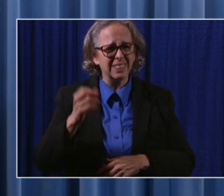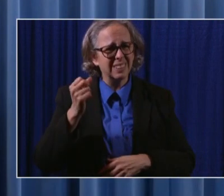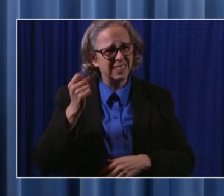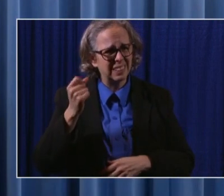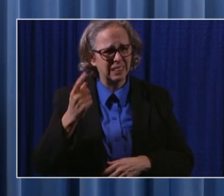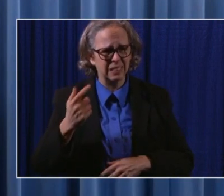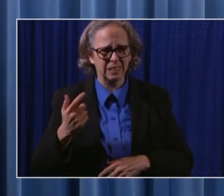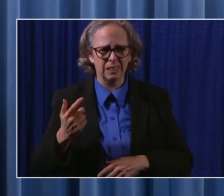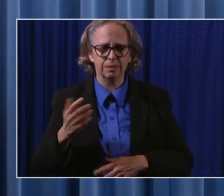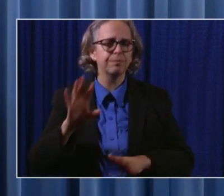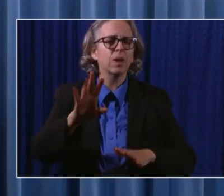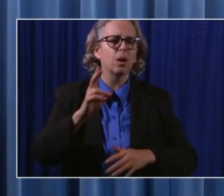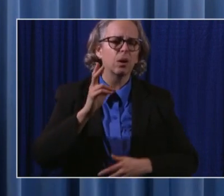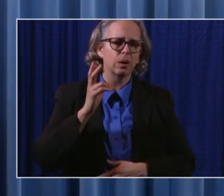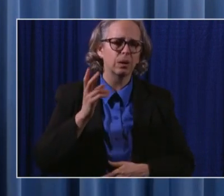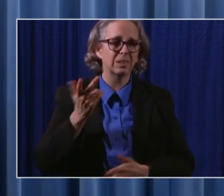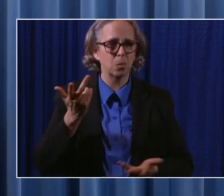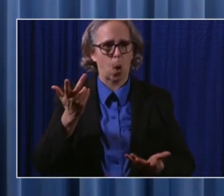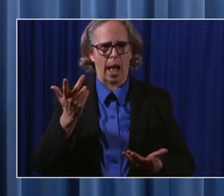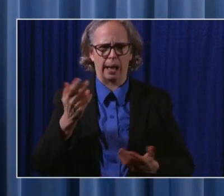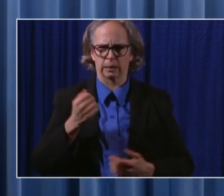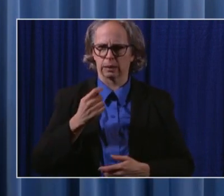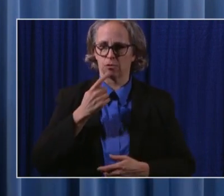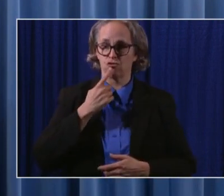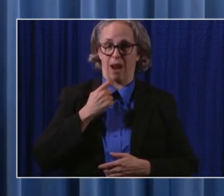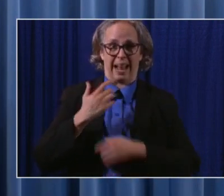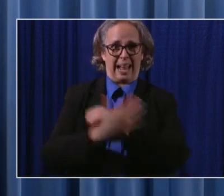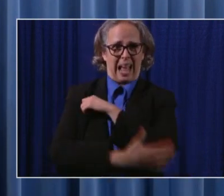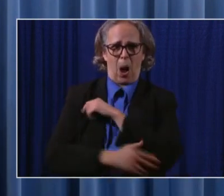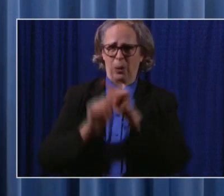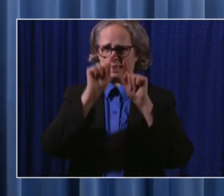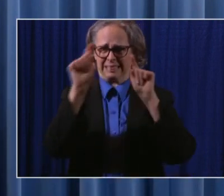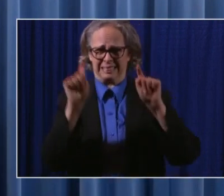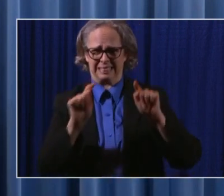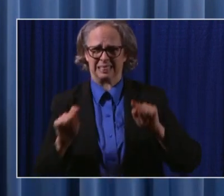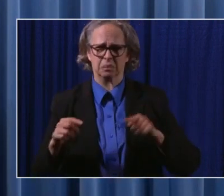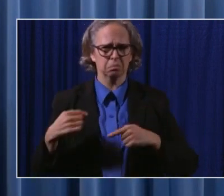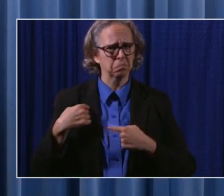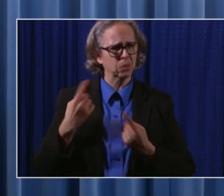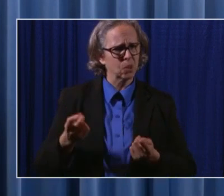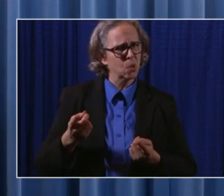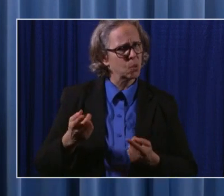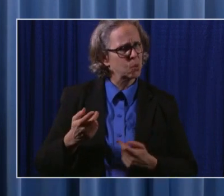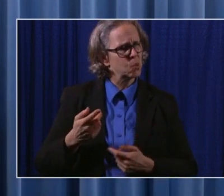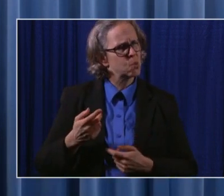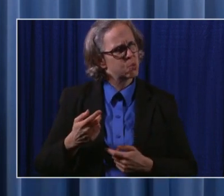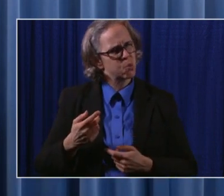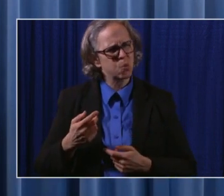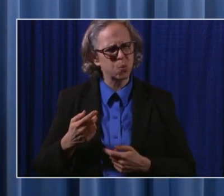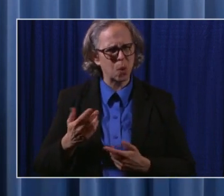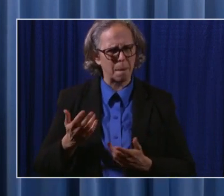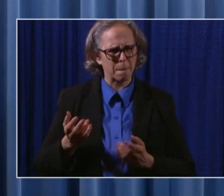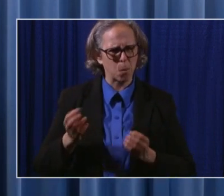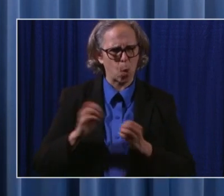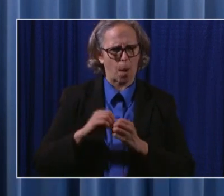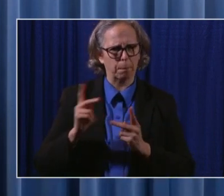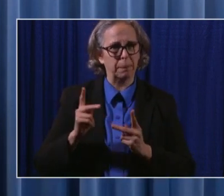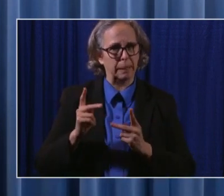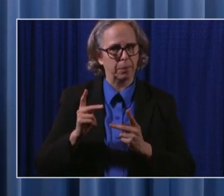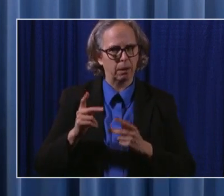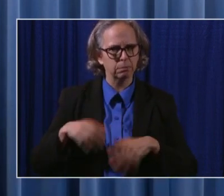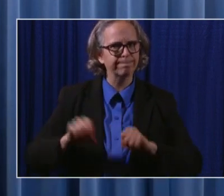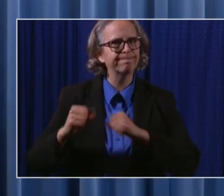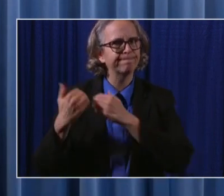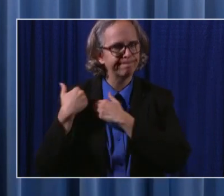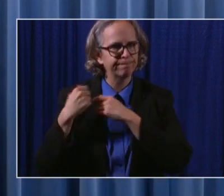particularly in the red counties that have been red the longest, significant increase in the use of masks. That is a very, very